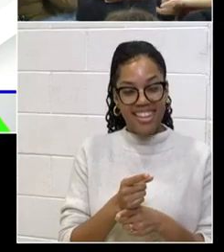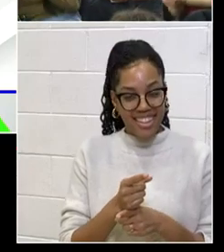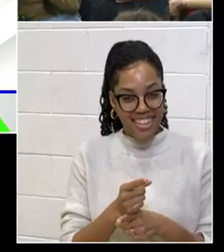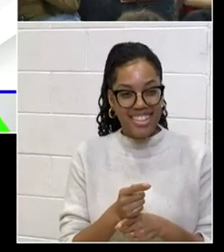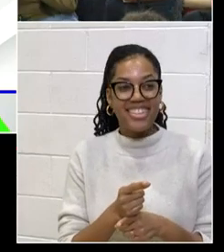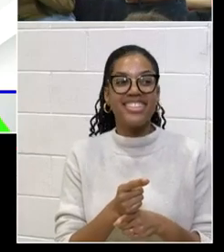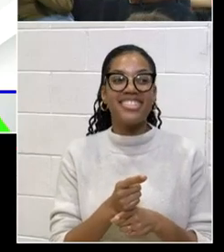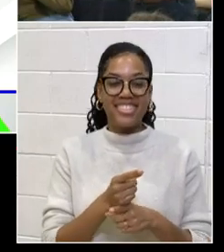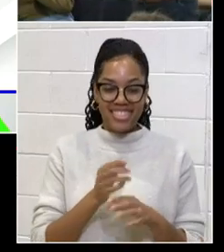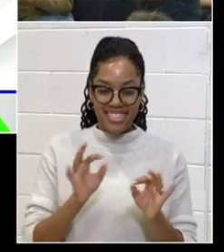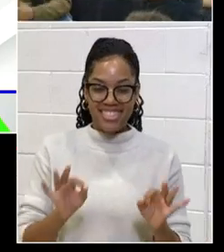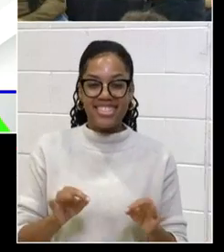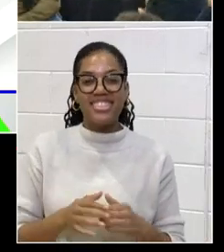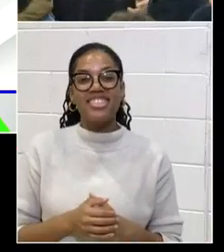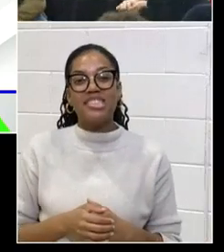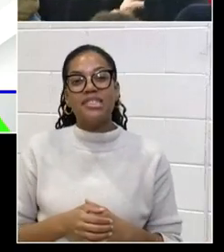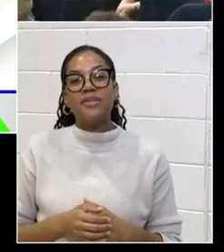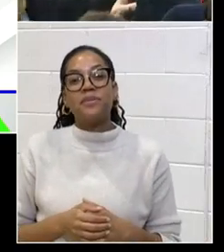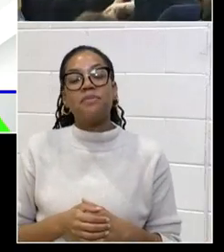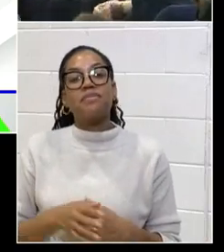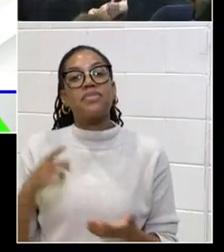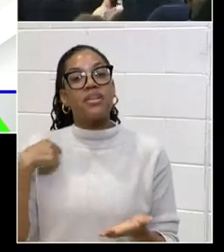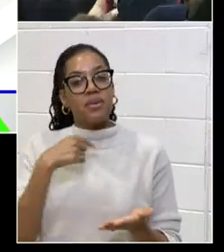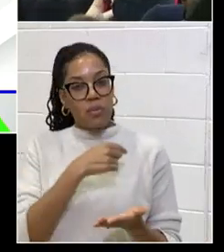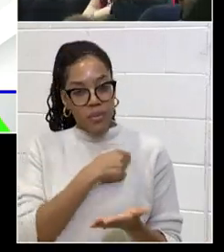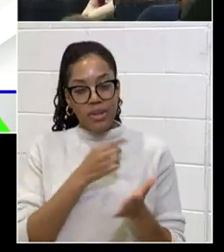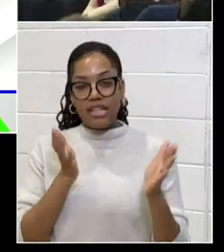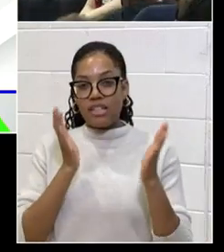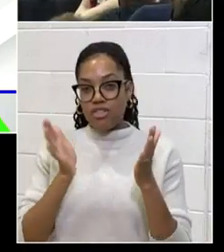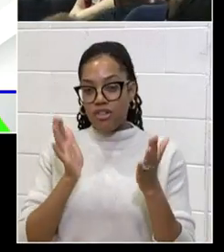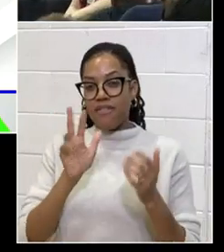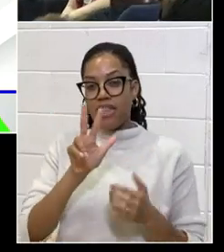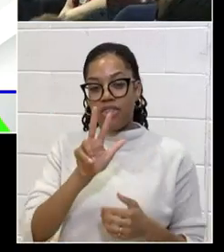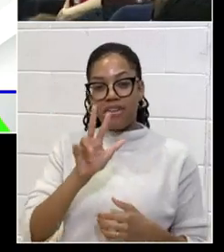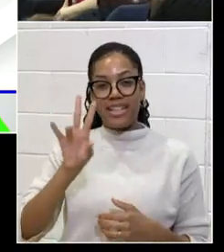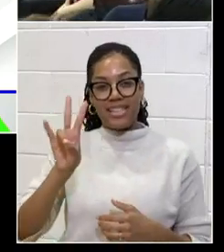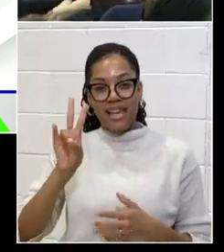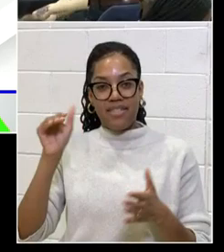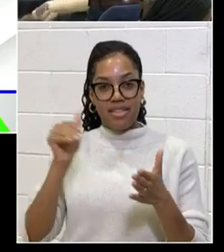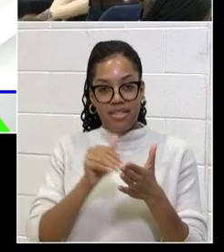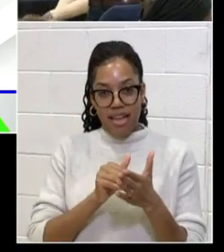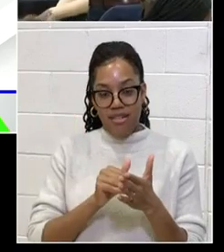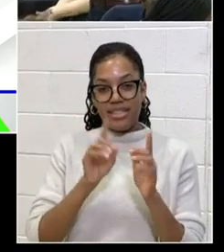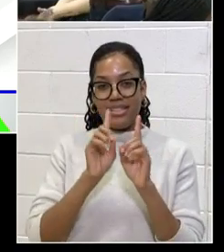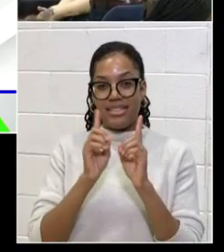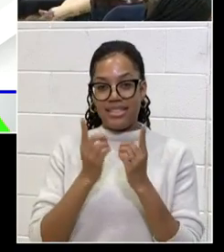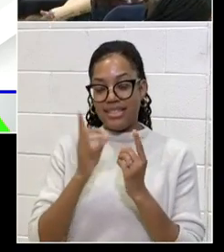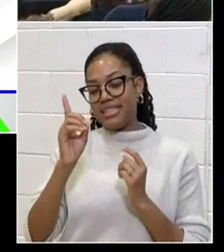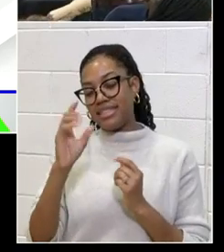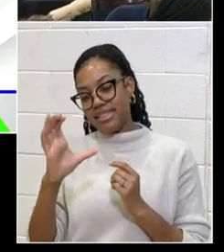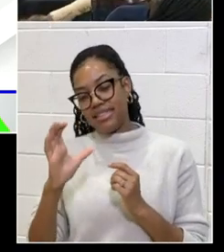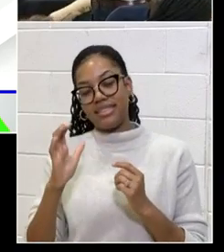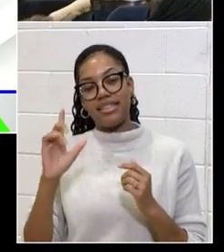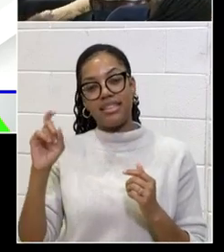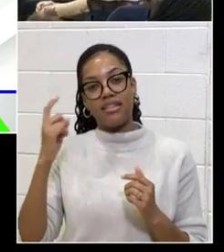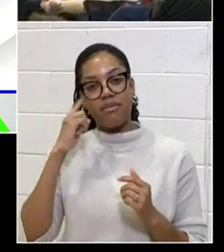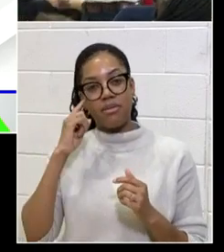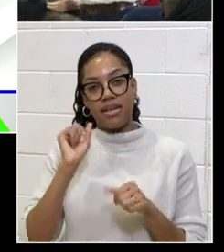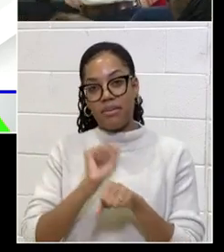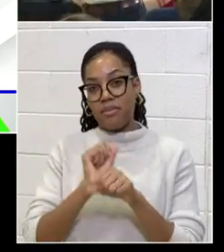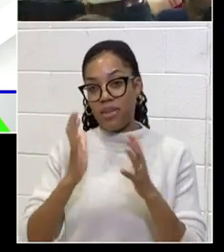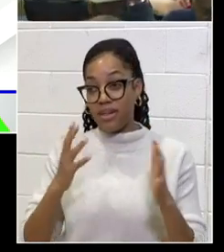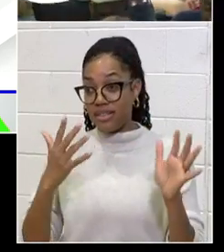engagement forum. We serve 37,000 district government employees. Let's give them a round of